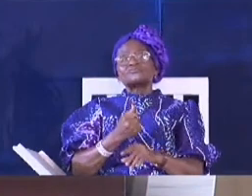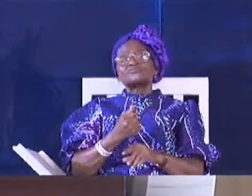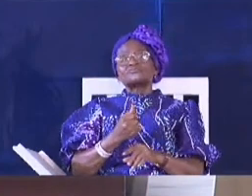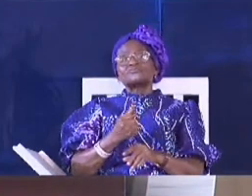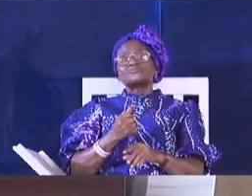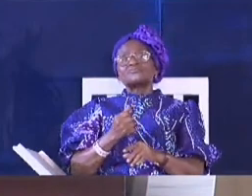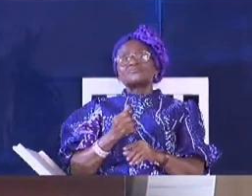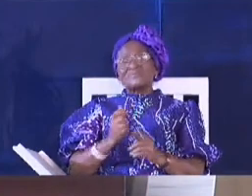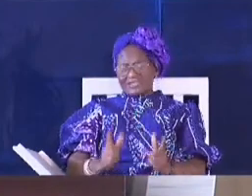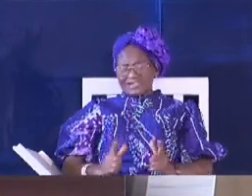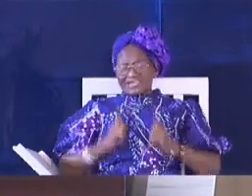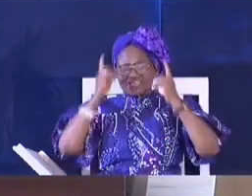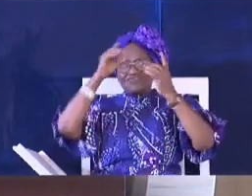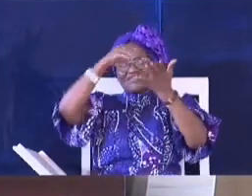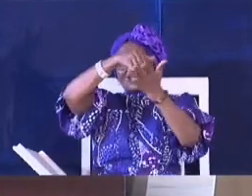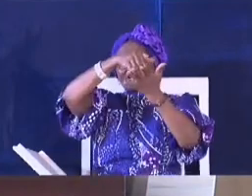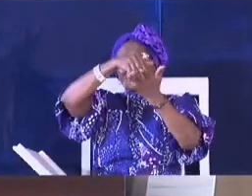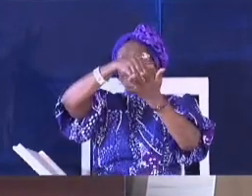live again.